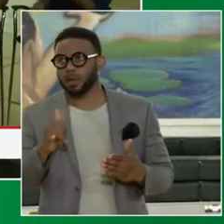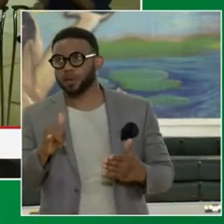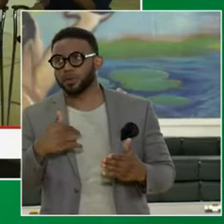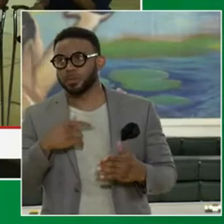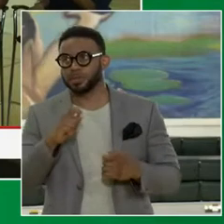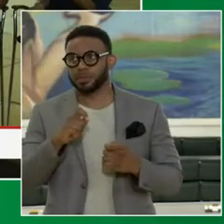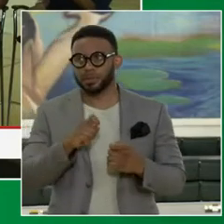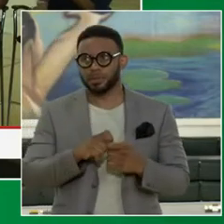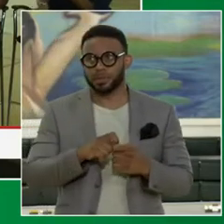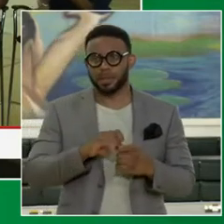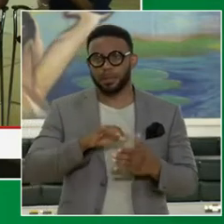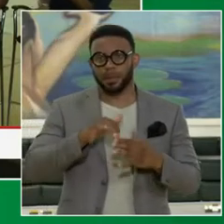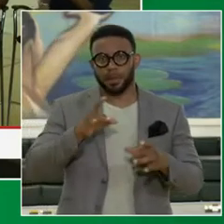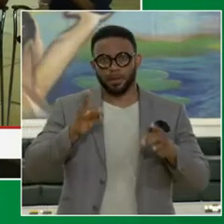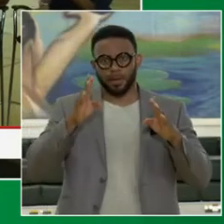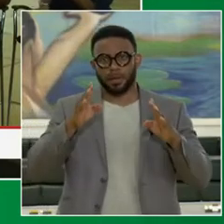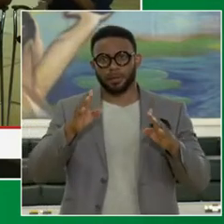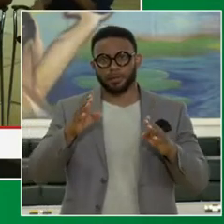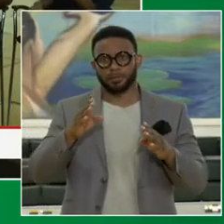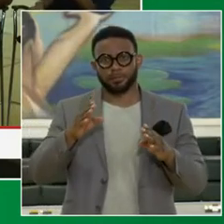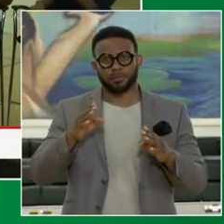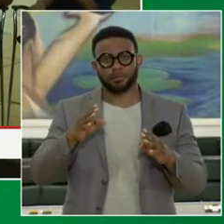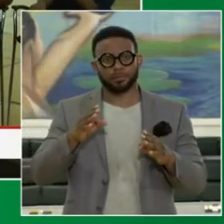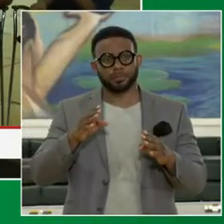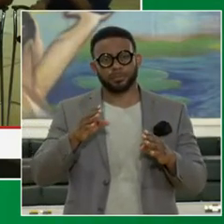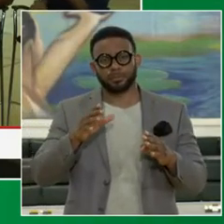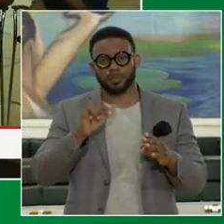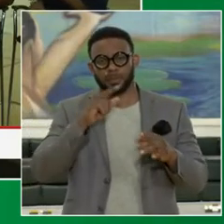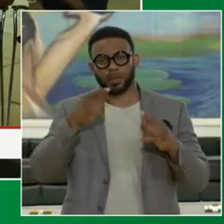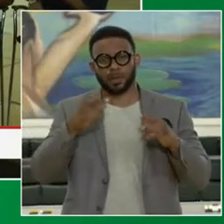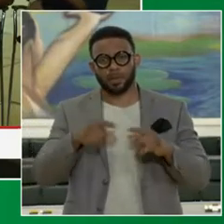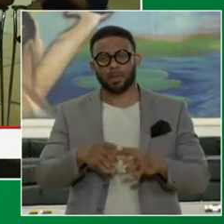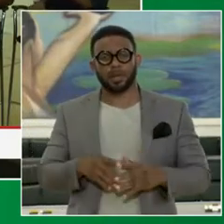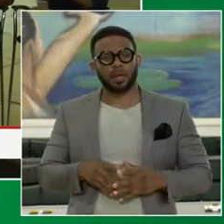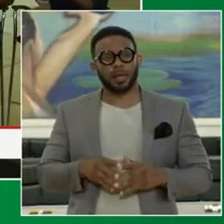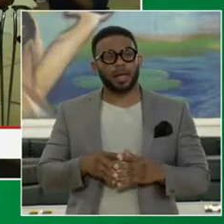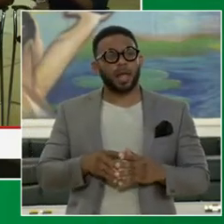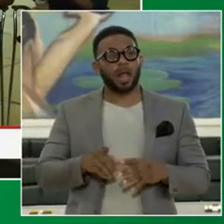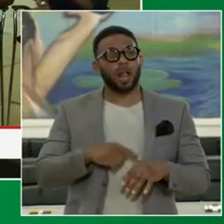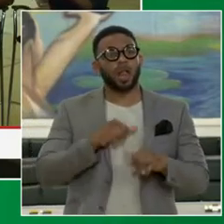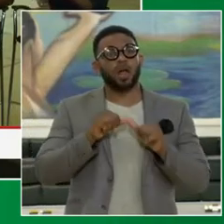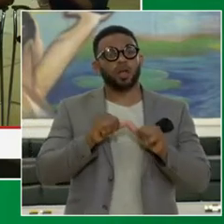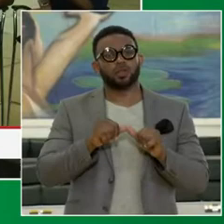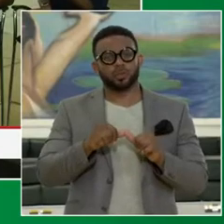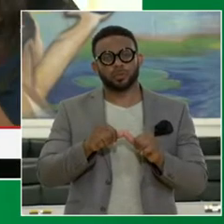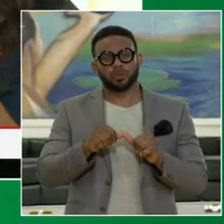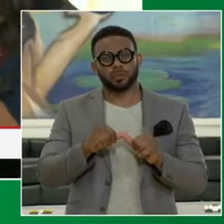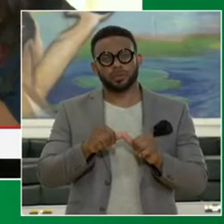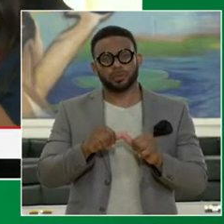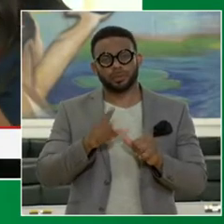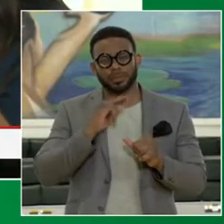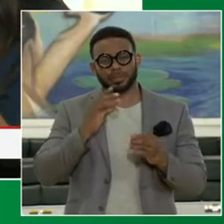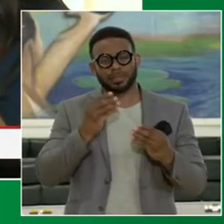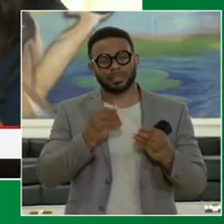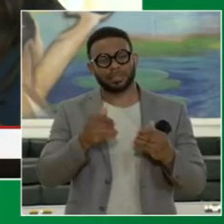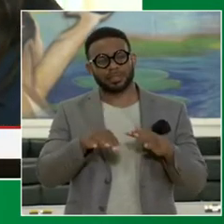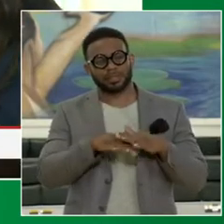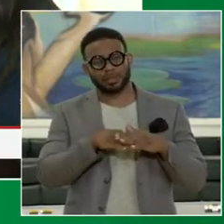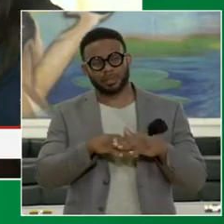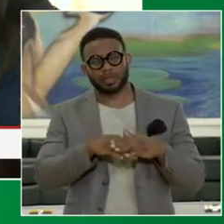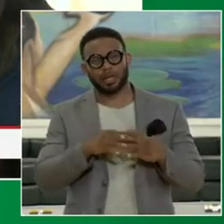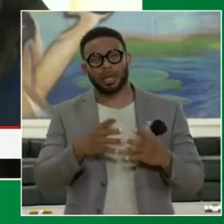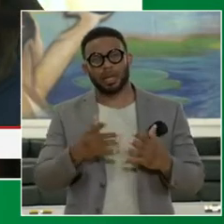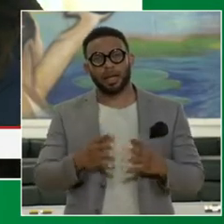to a significant amount of violence in our community is ongoing disputes and long-term sort of simmering